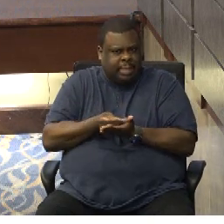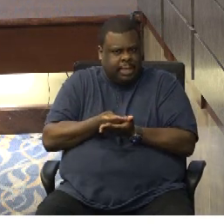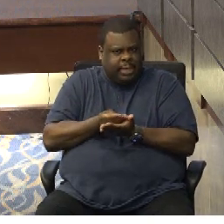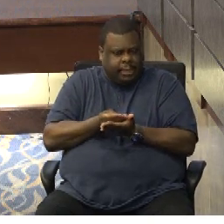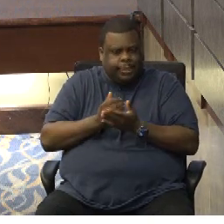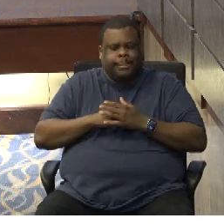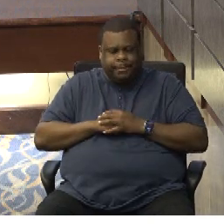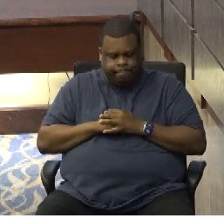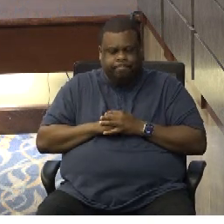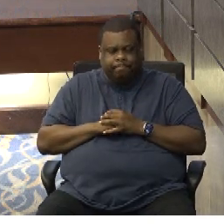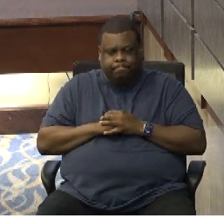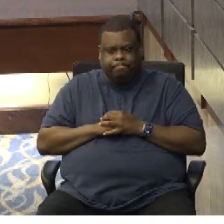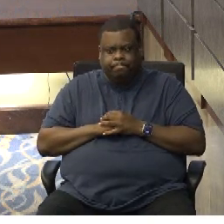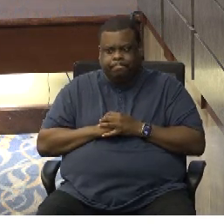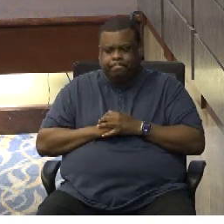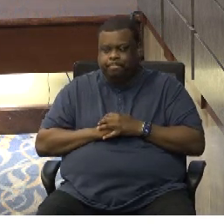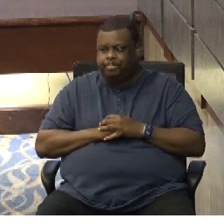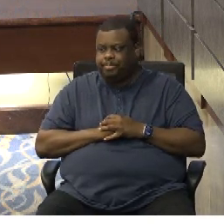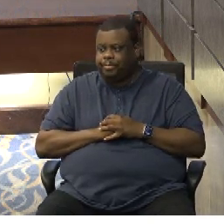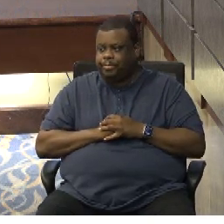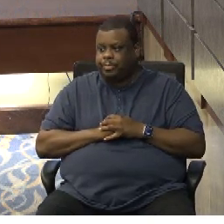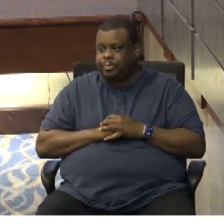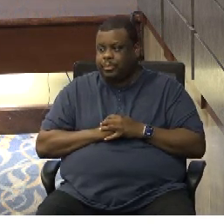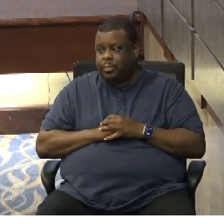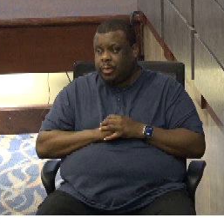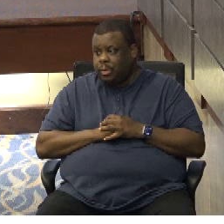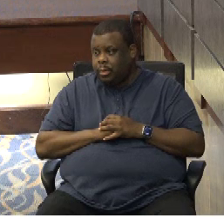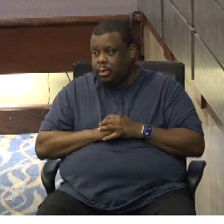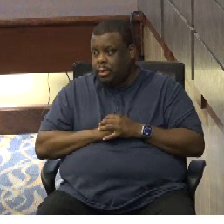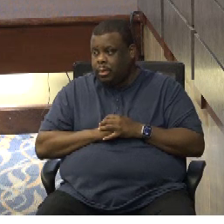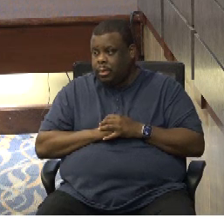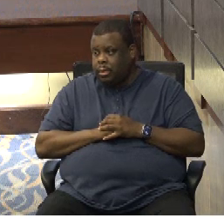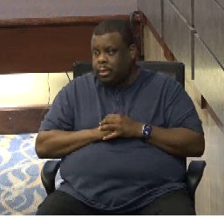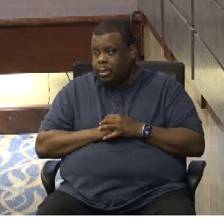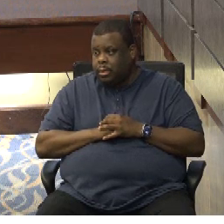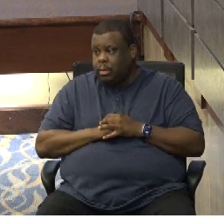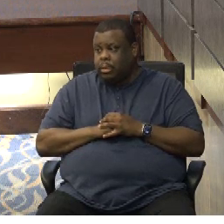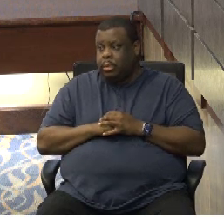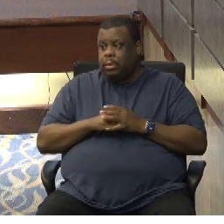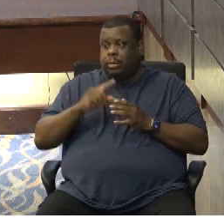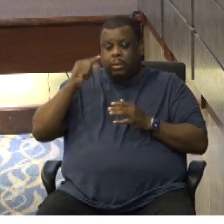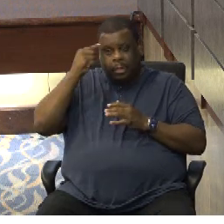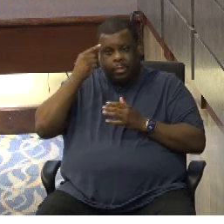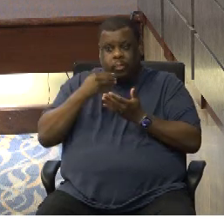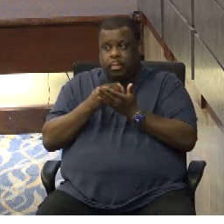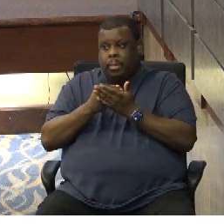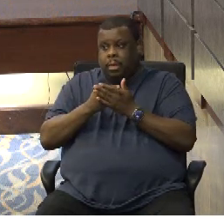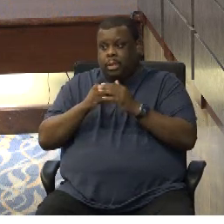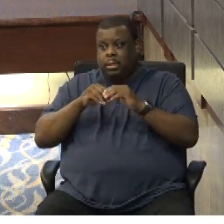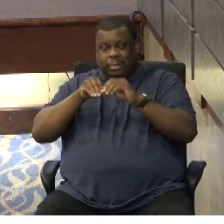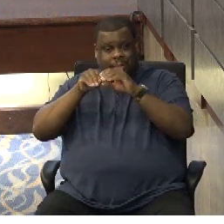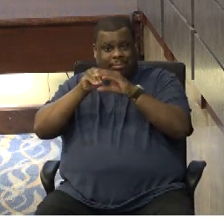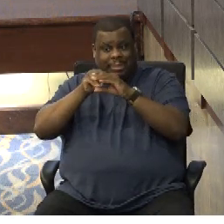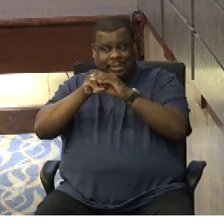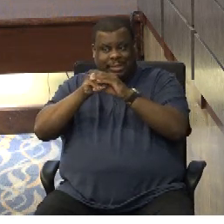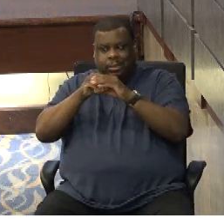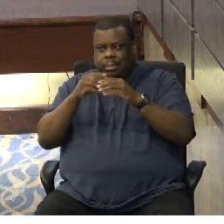water, sewer, or broadband infrastructure. The act prohibited governments from depositing funds directly into pension